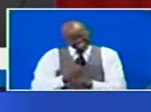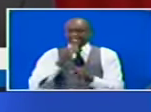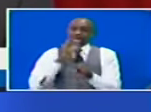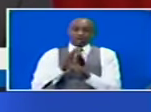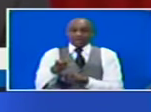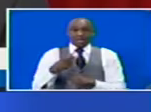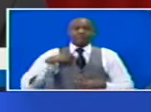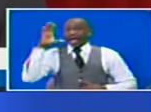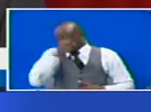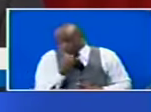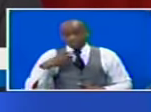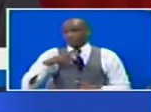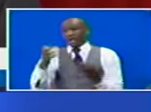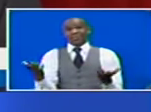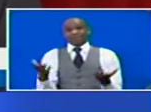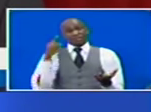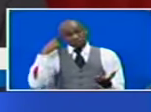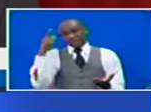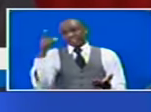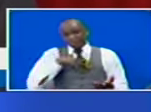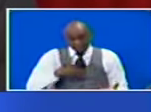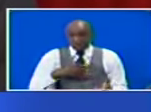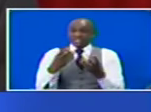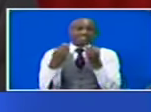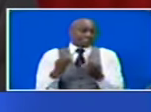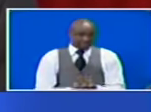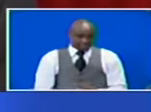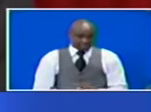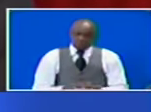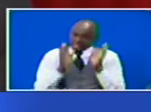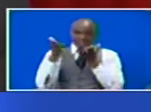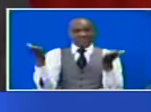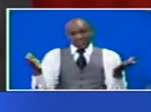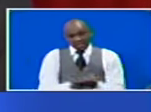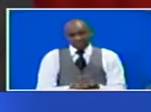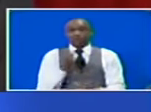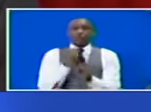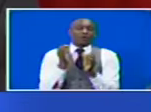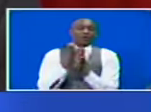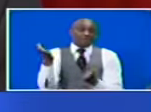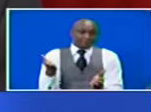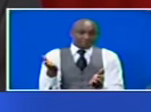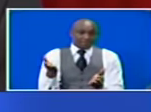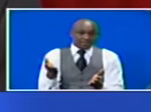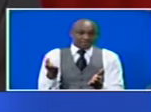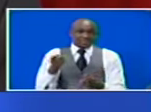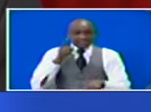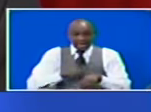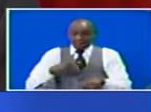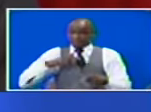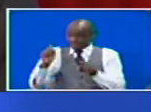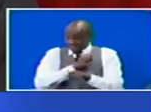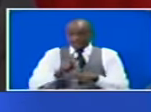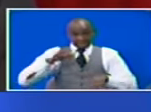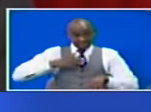I've assumed other people have easy way of working, particularly because my training is